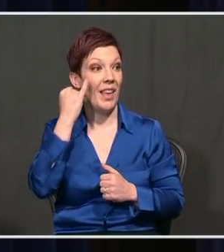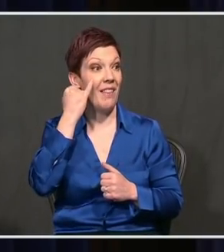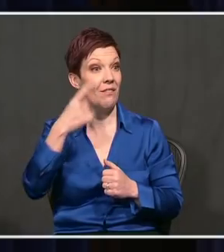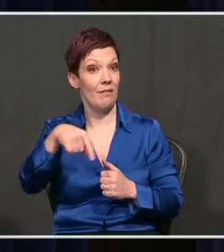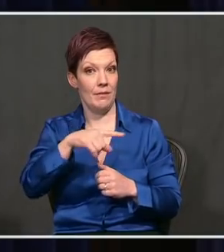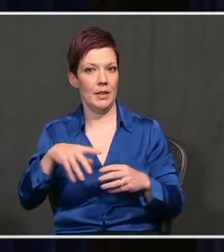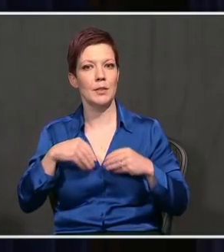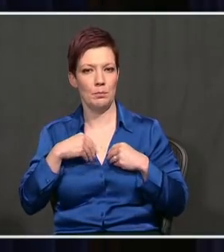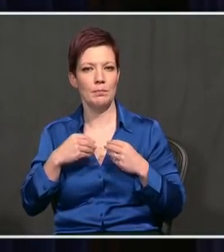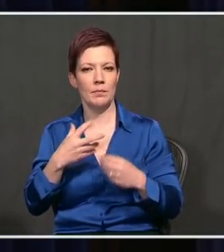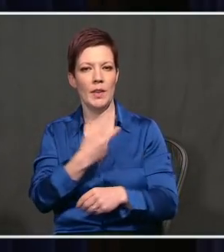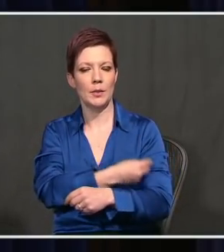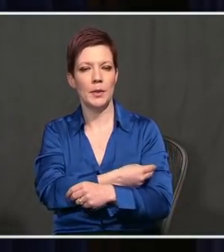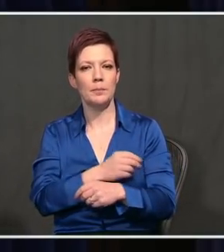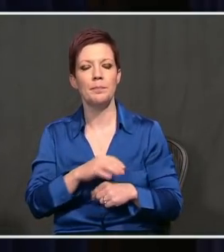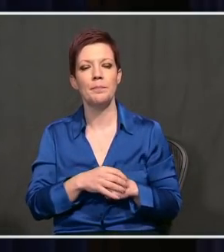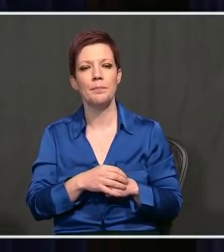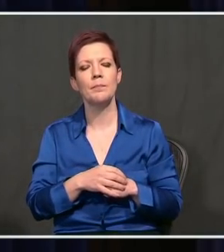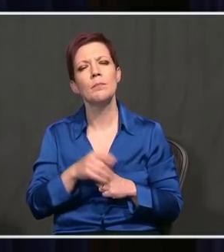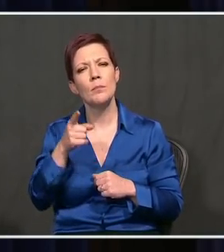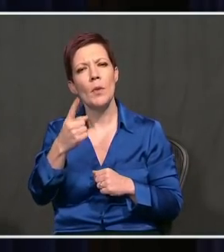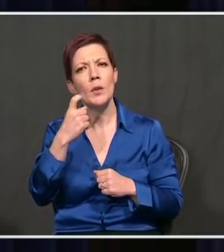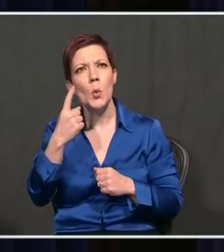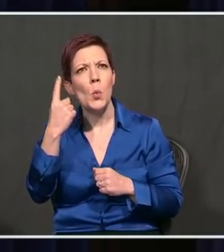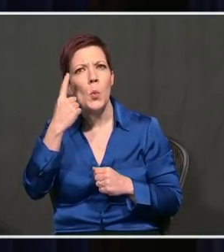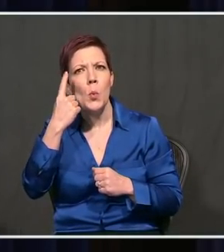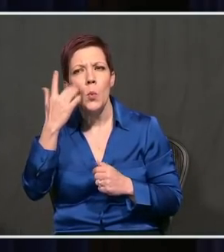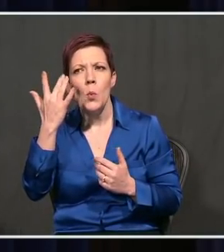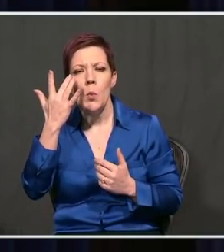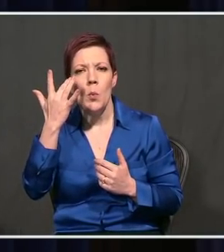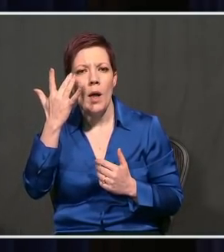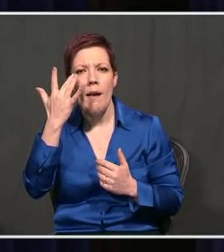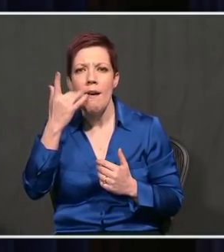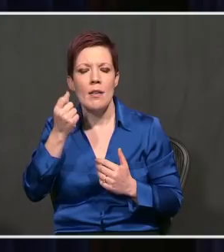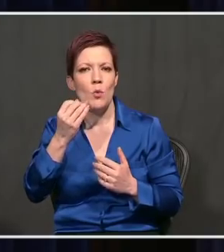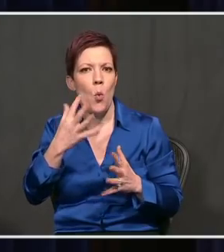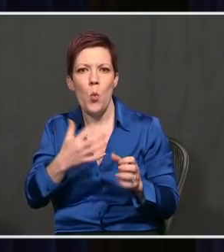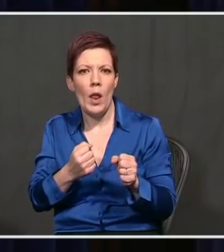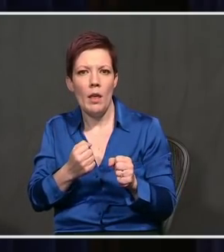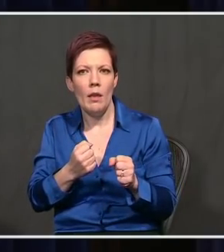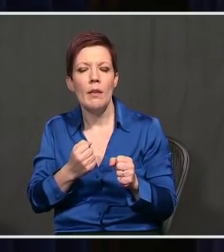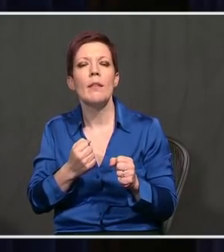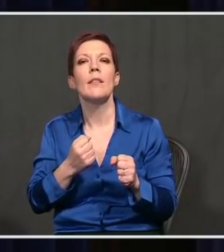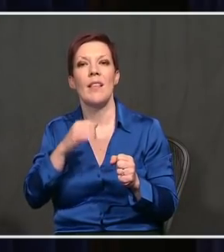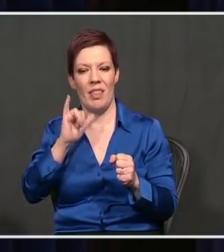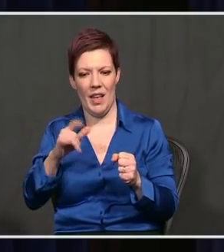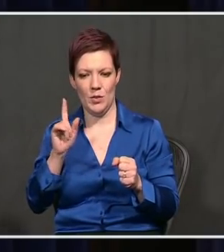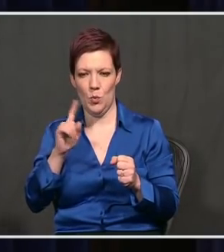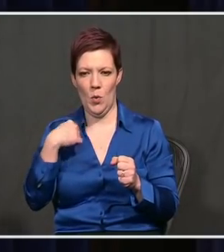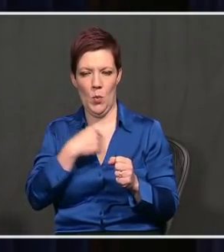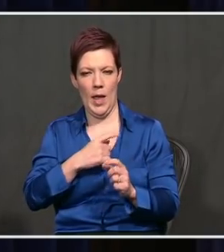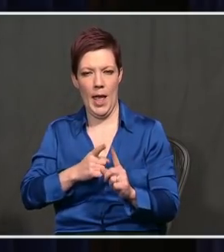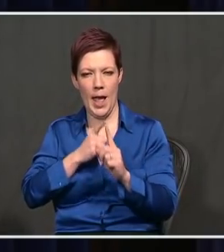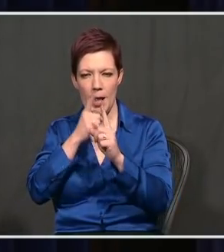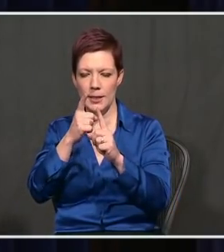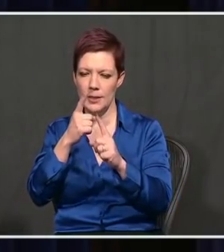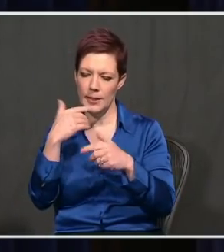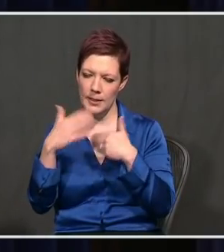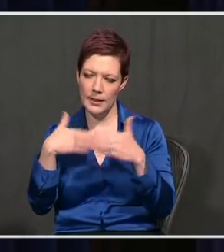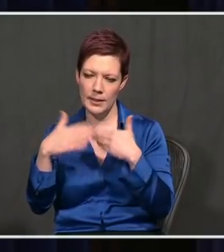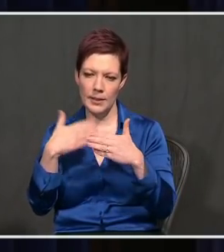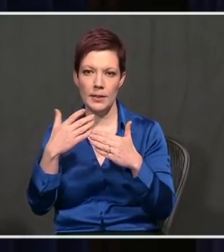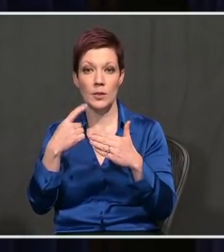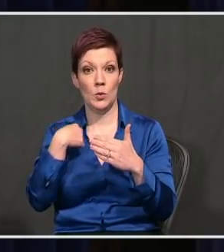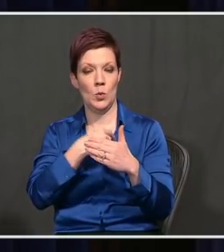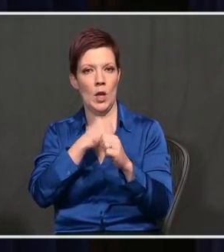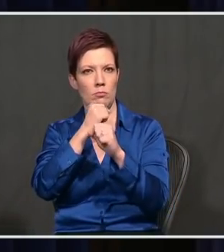quickly? Well, really, this is what the operation has achieved. And there was a